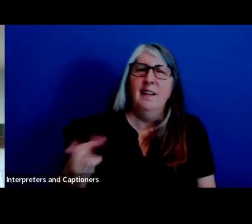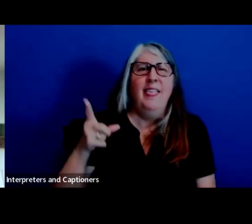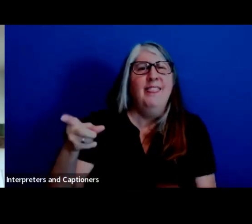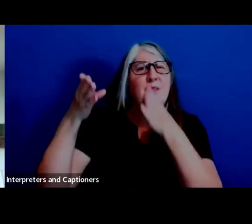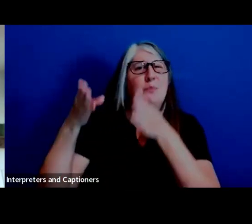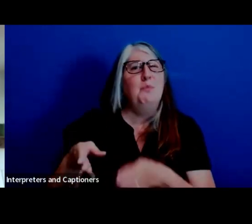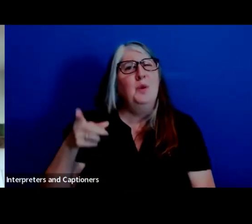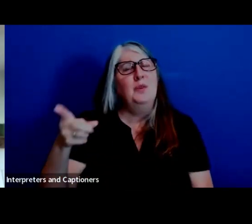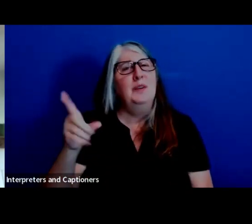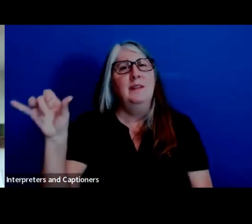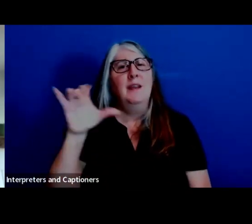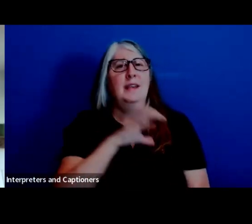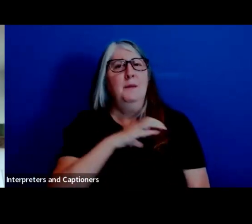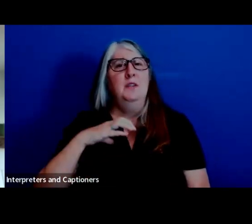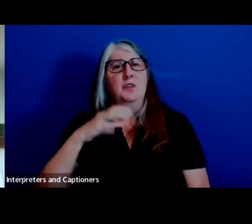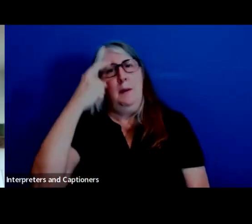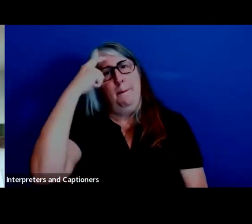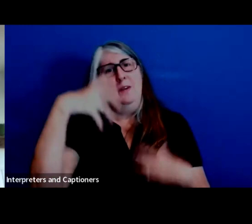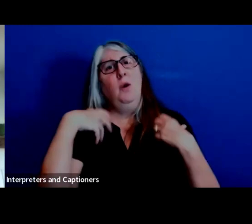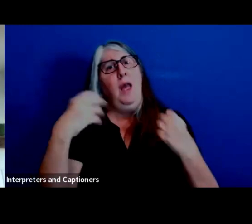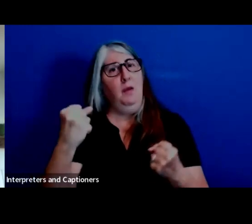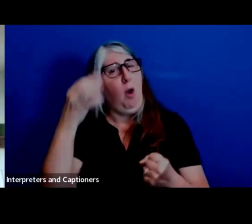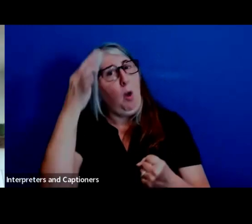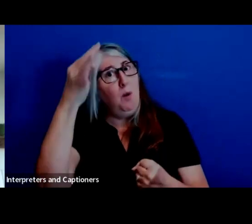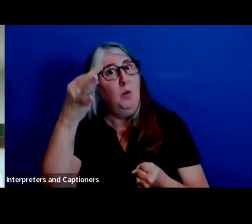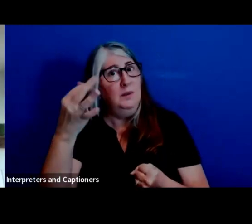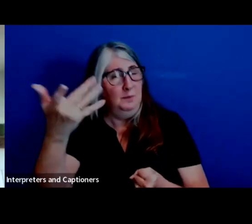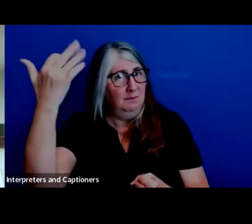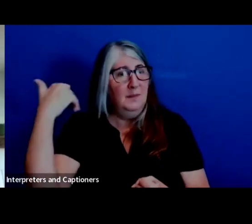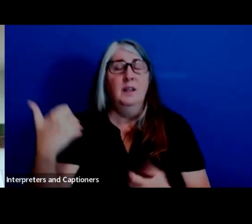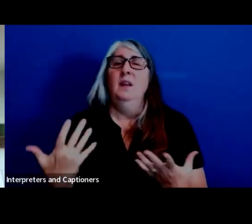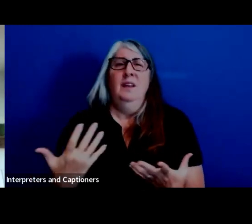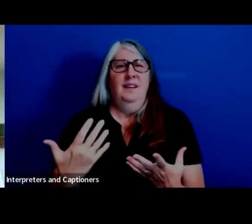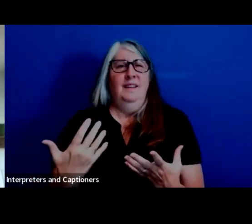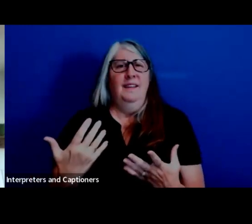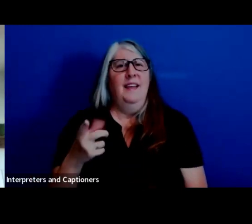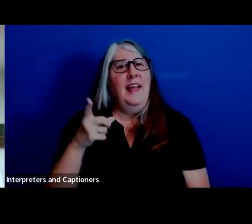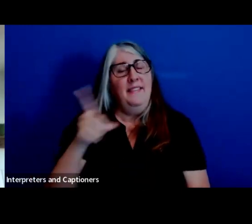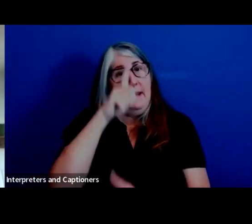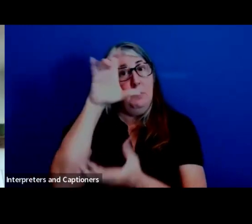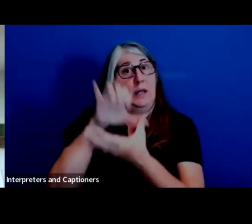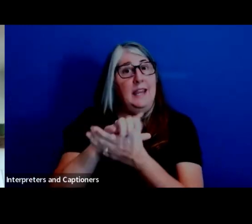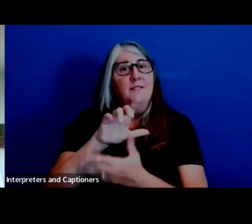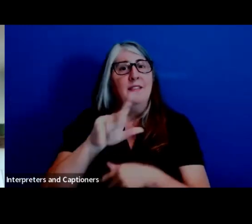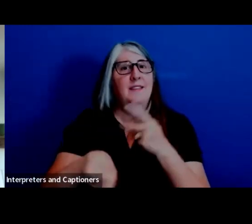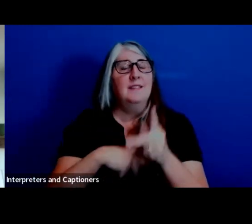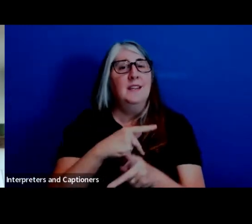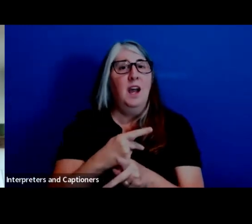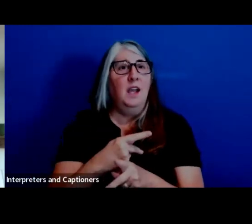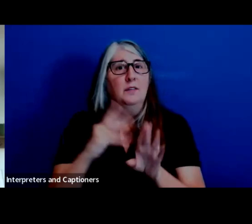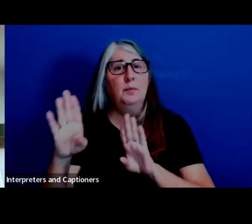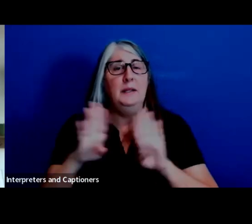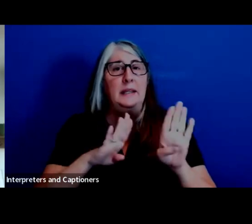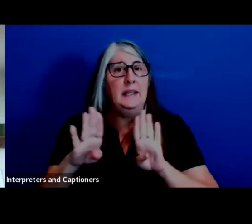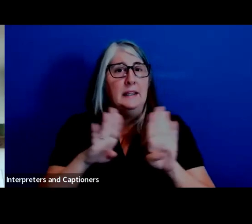was almost the commissioner of mental health at one point. It's at that top level that they believe that this kind of